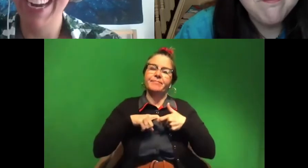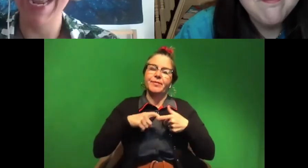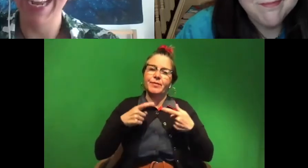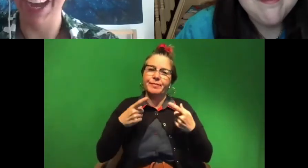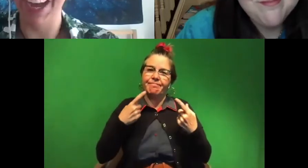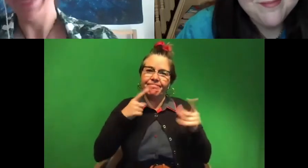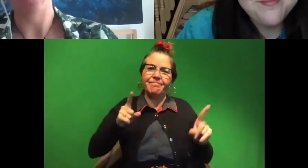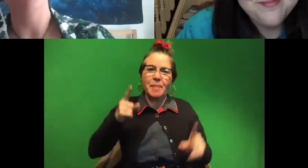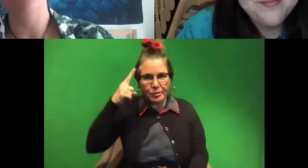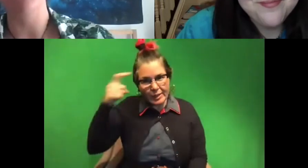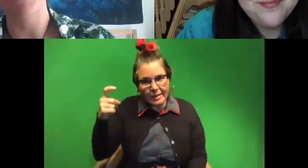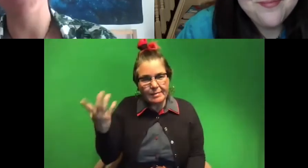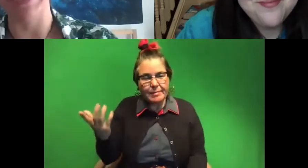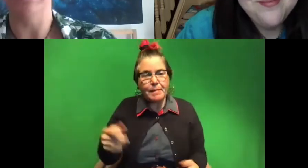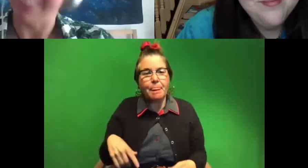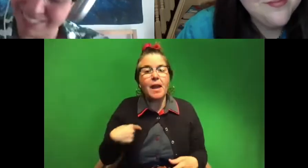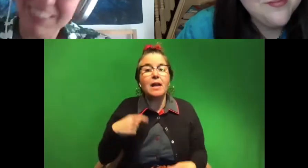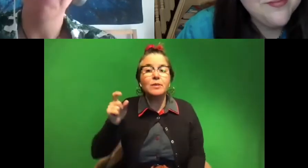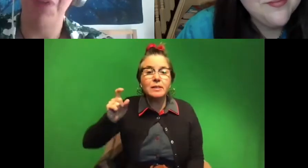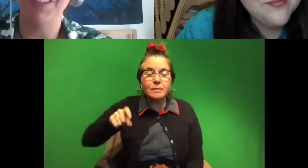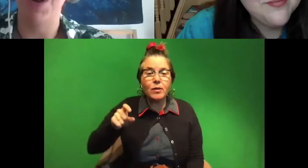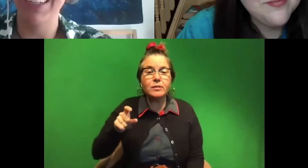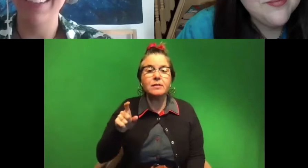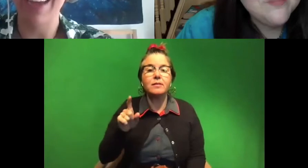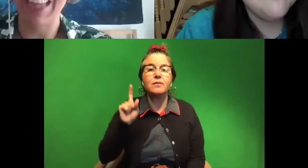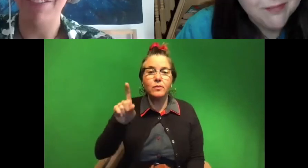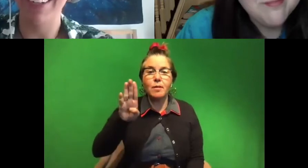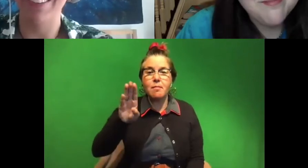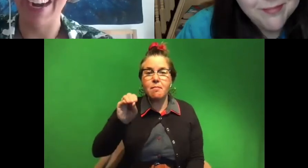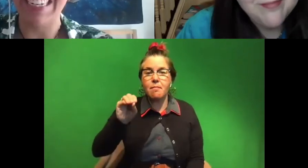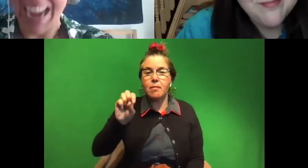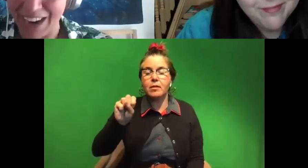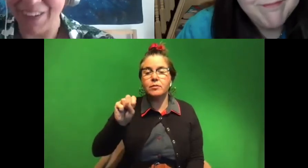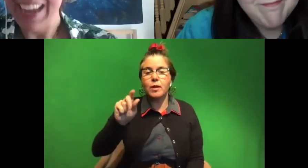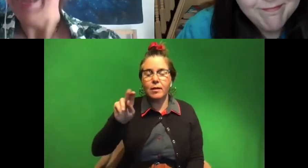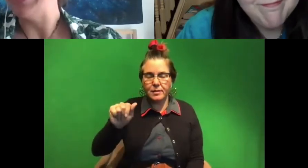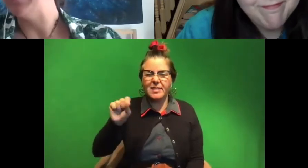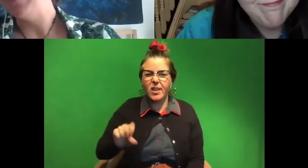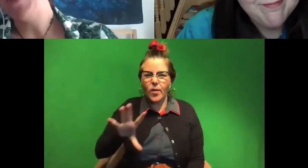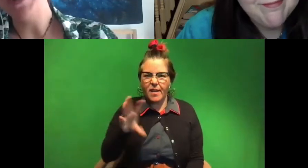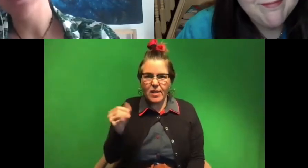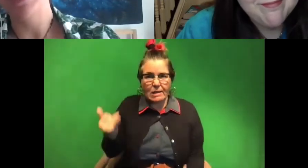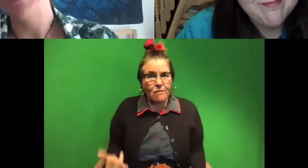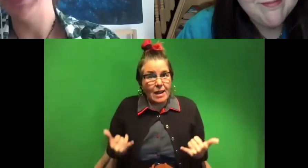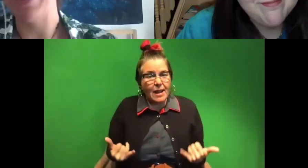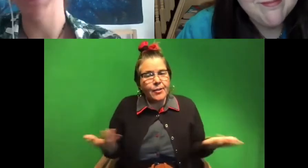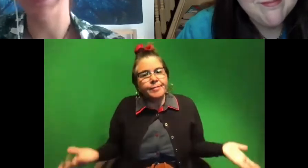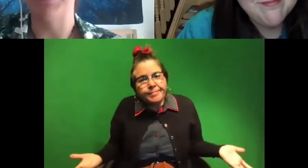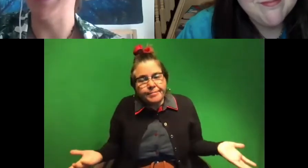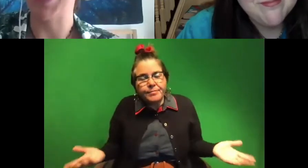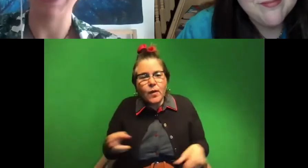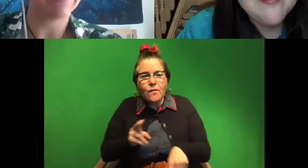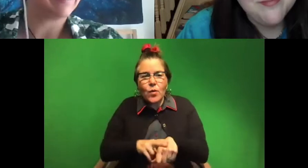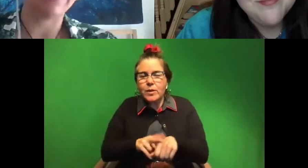dream. I was supposed to be in Botswana and South Africa right now. Now, of course, we can't predict